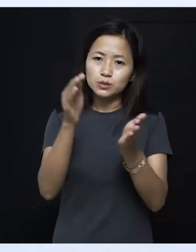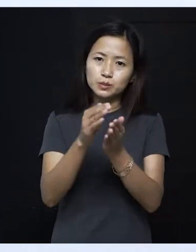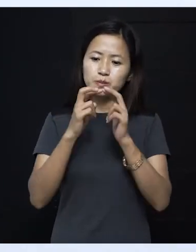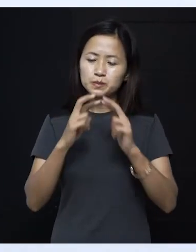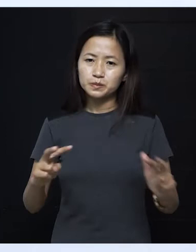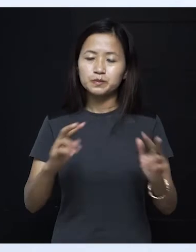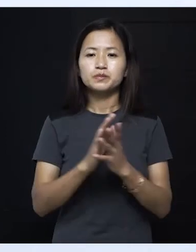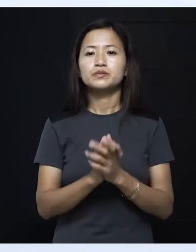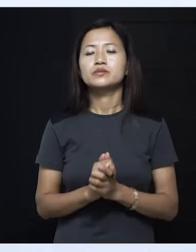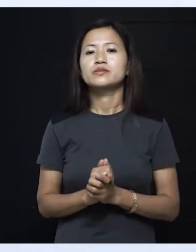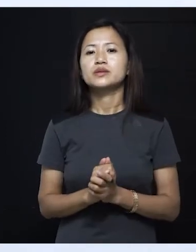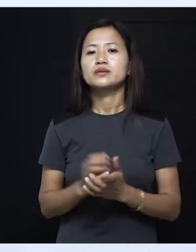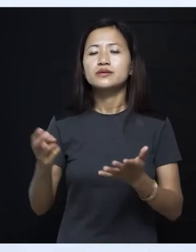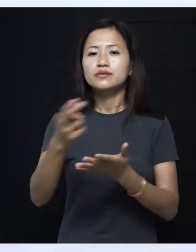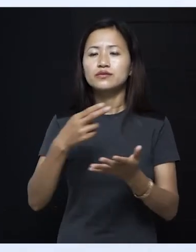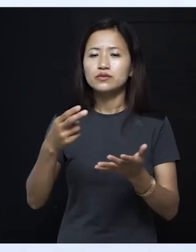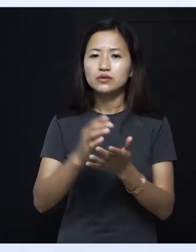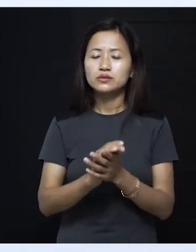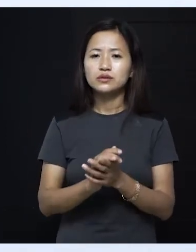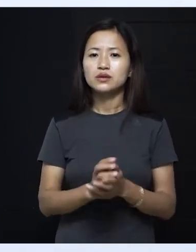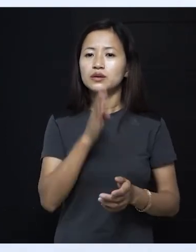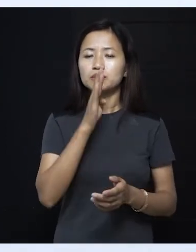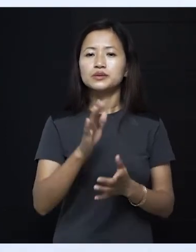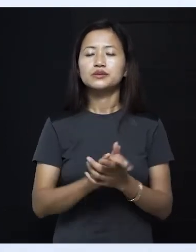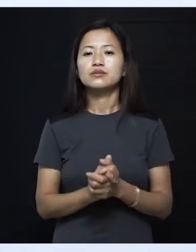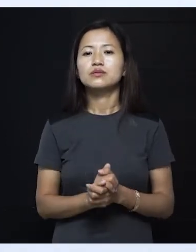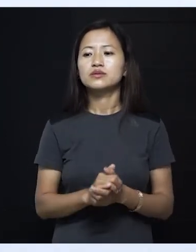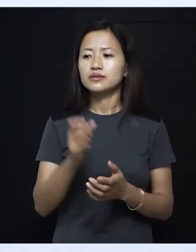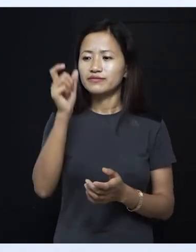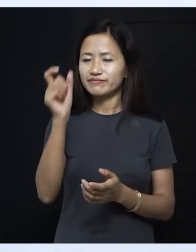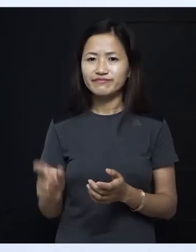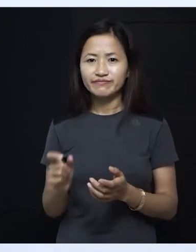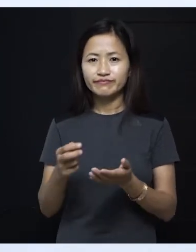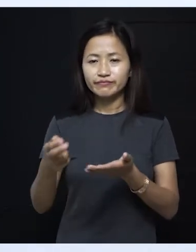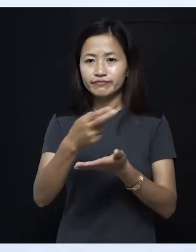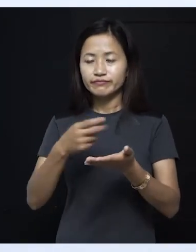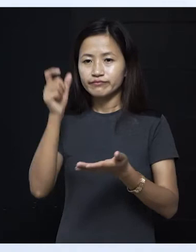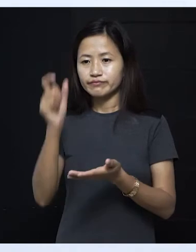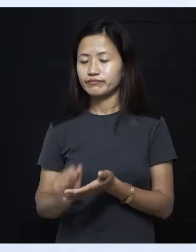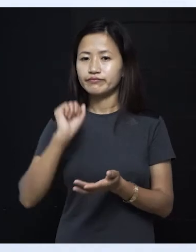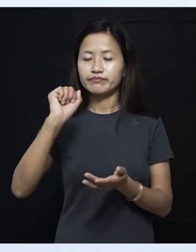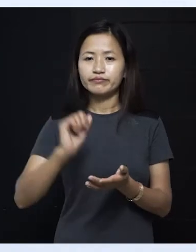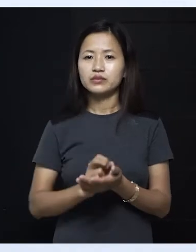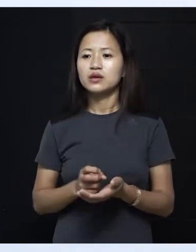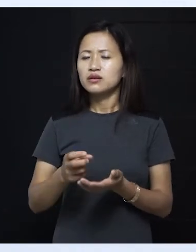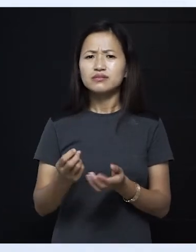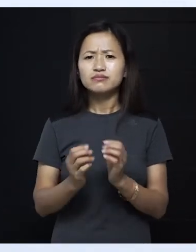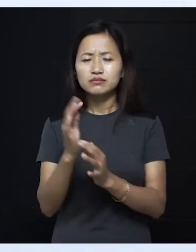okay? The field will be small, the field is small because the farmers, they are cultivating only for themselves,